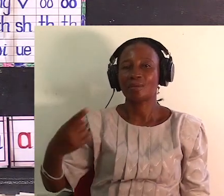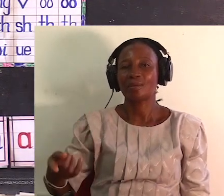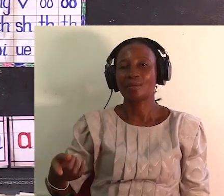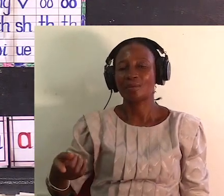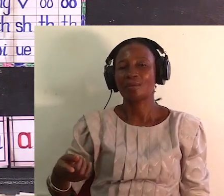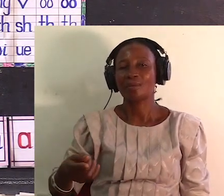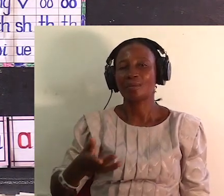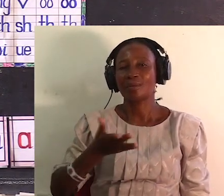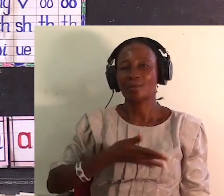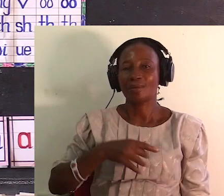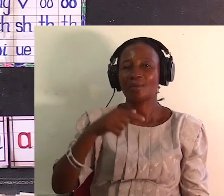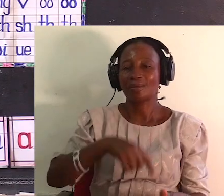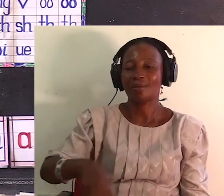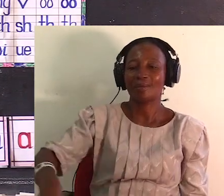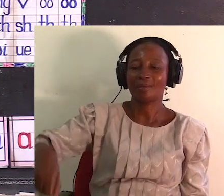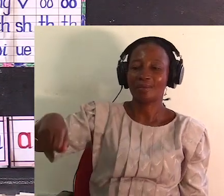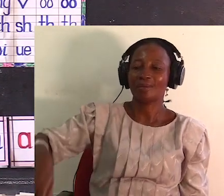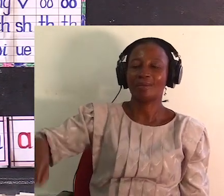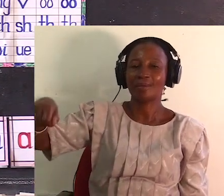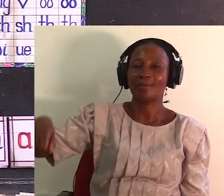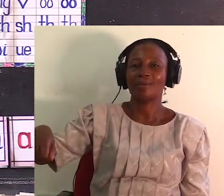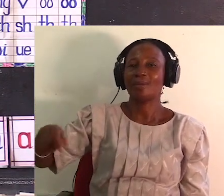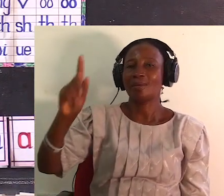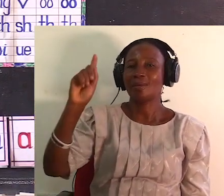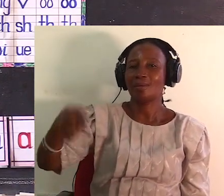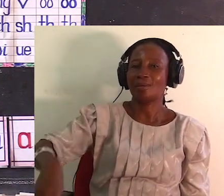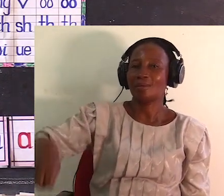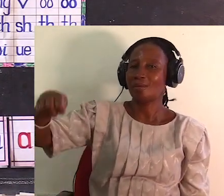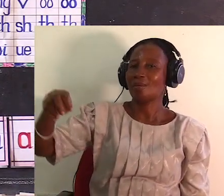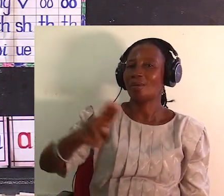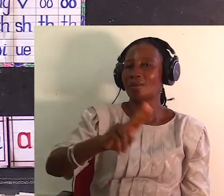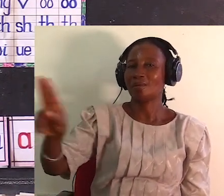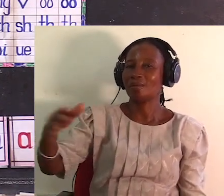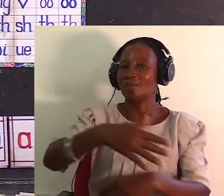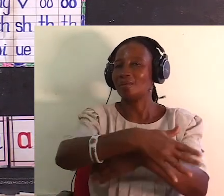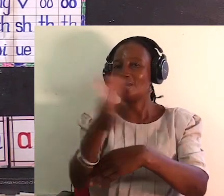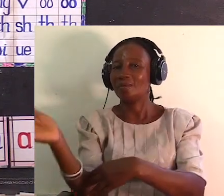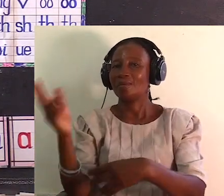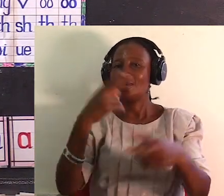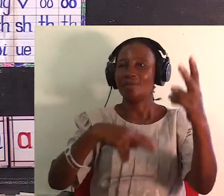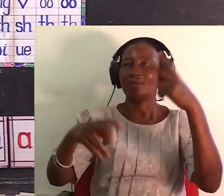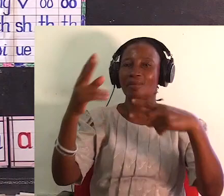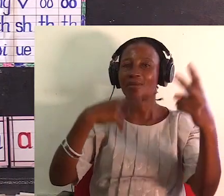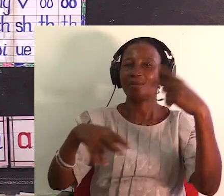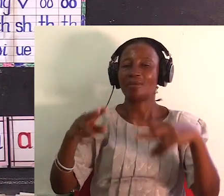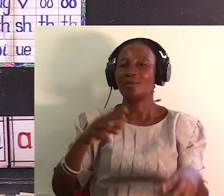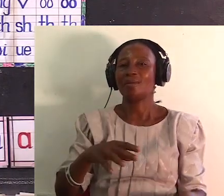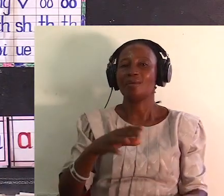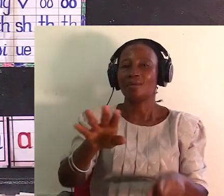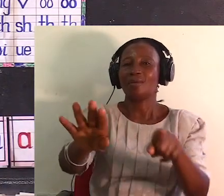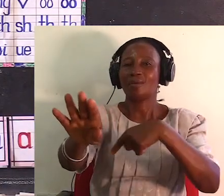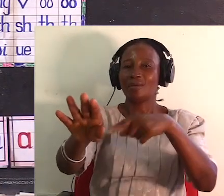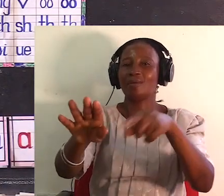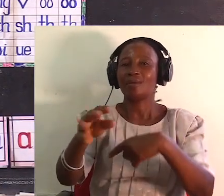We have it in the bag, but the bag is not yet open. And the storyline will tell